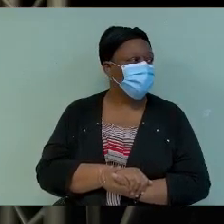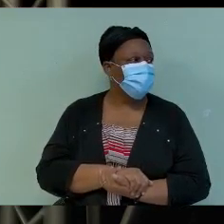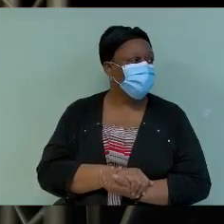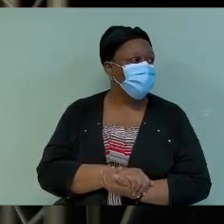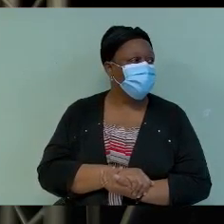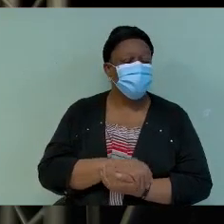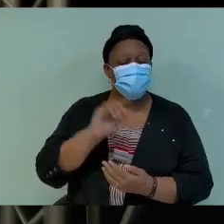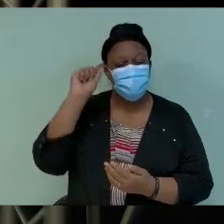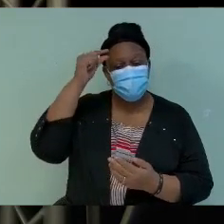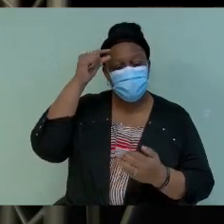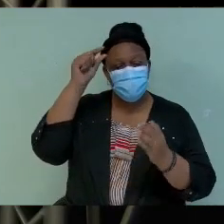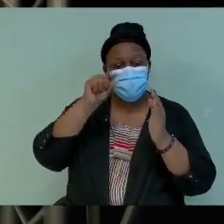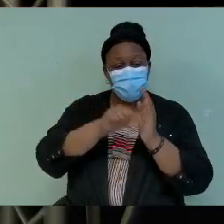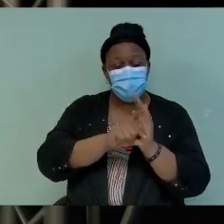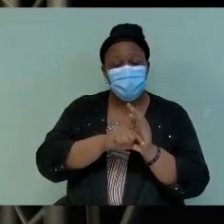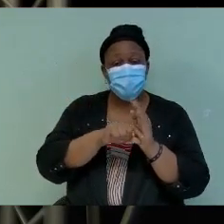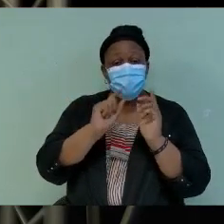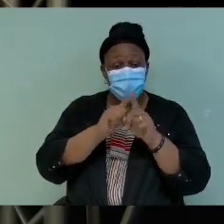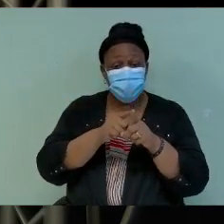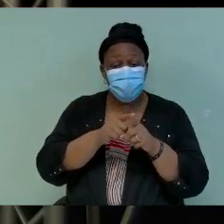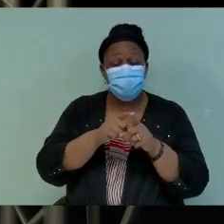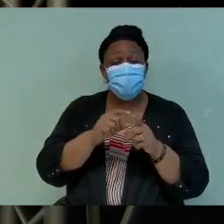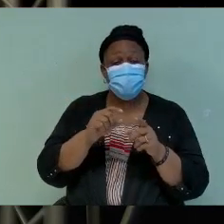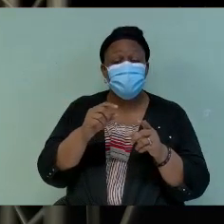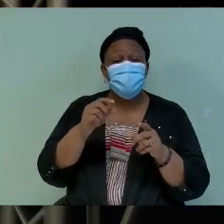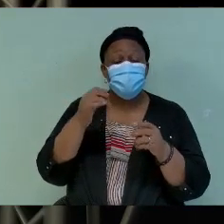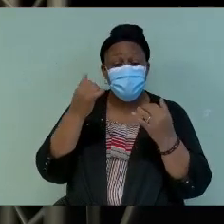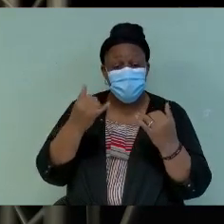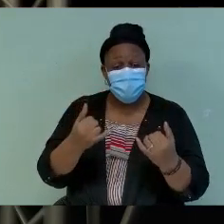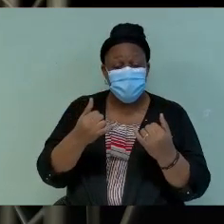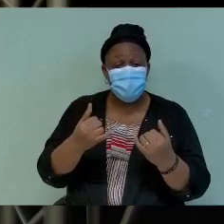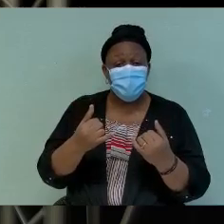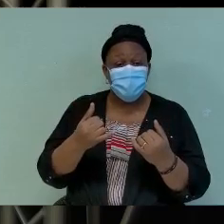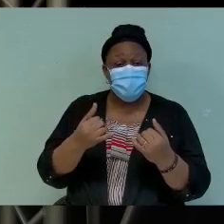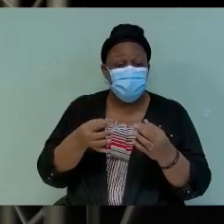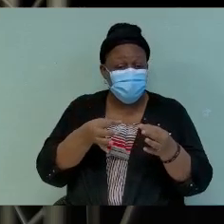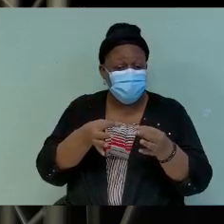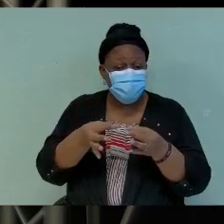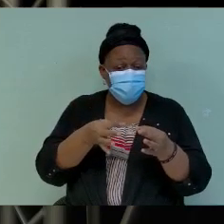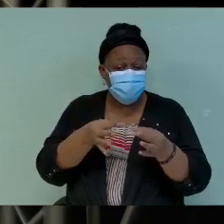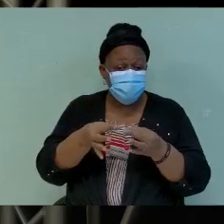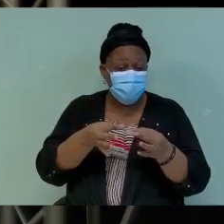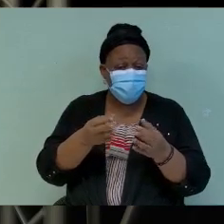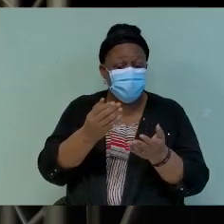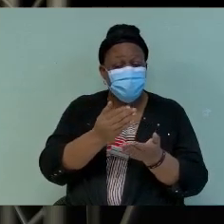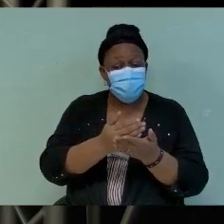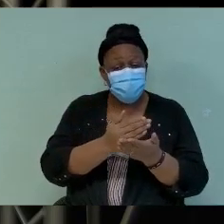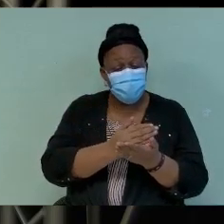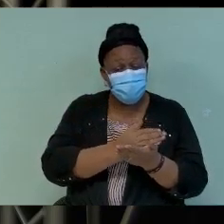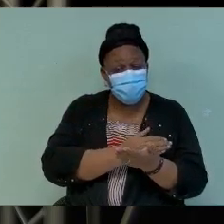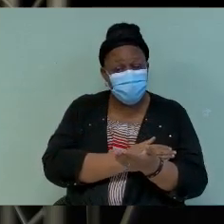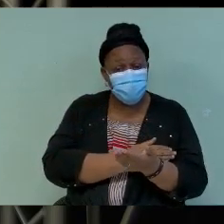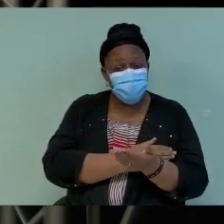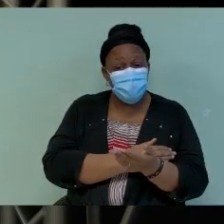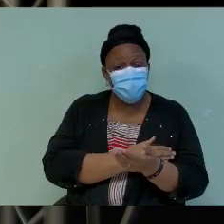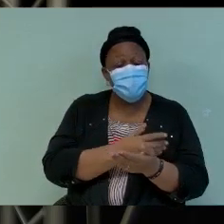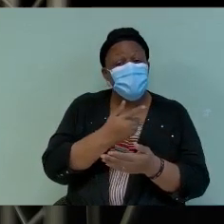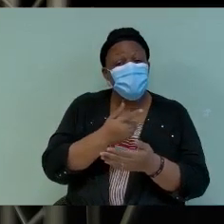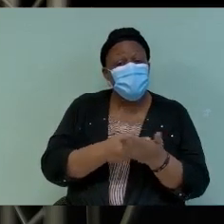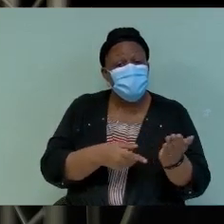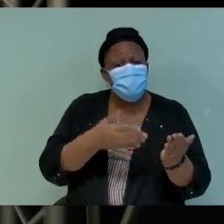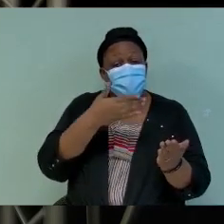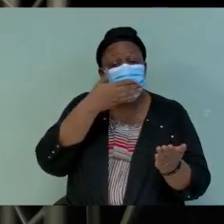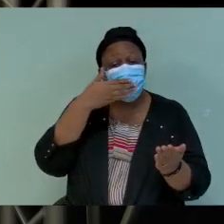The government is presently organizing and planning as to the best